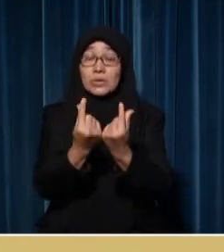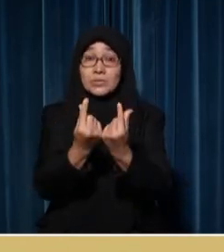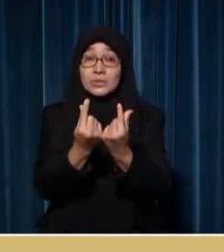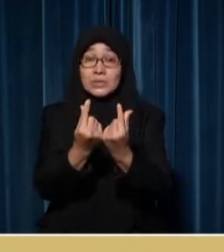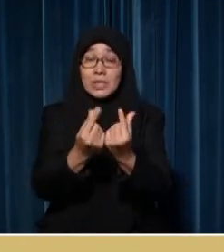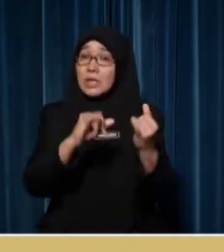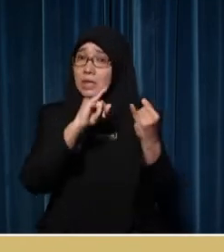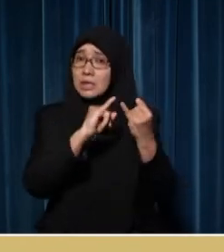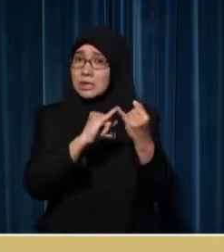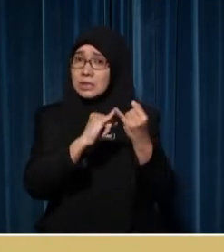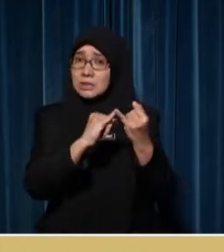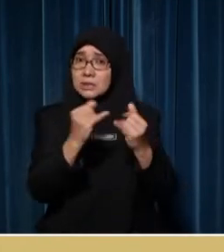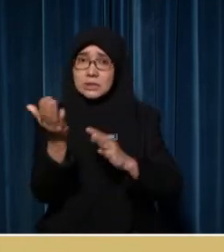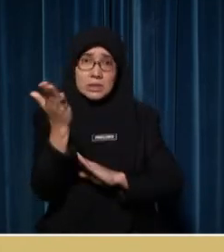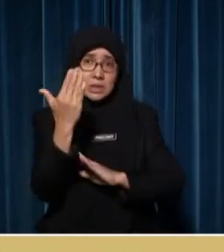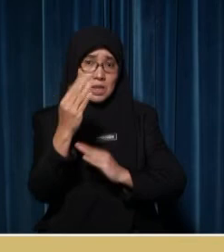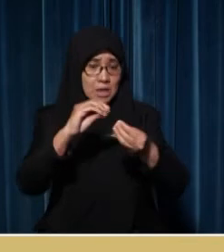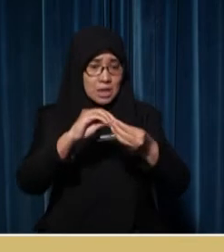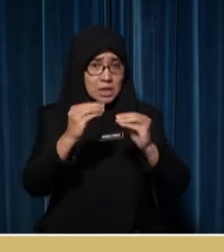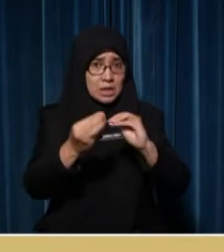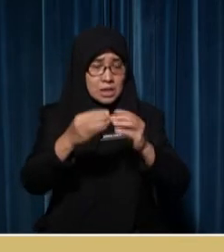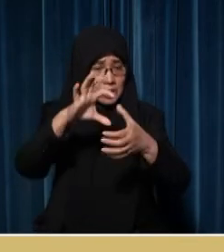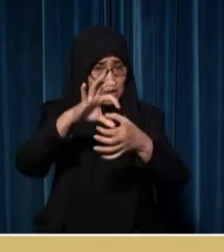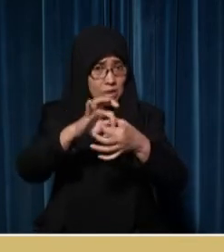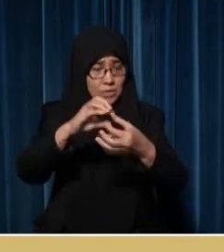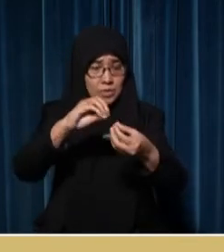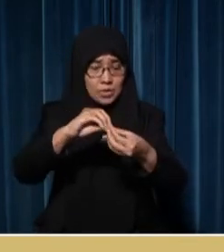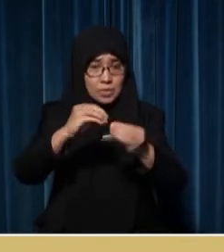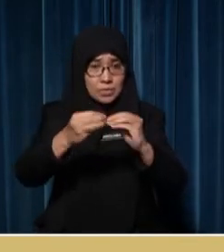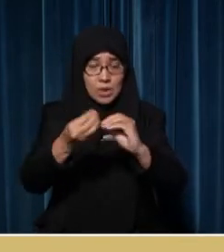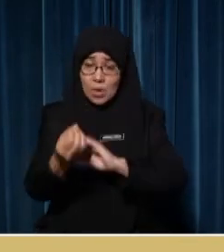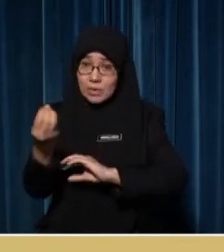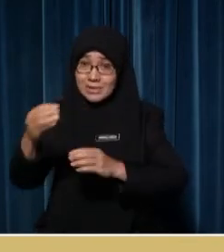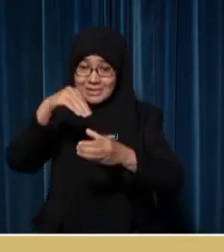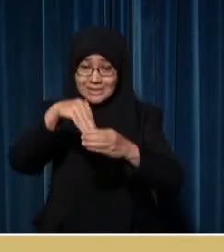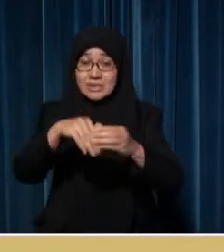Finally, let's write the number of objects in each group.